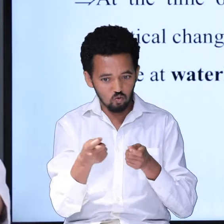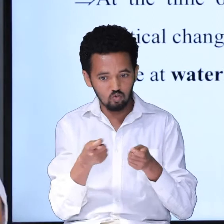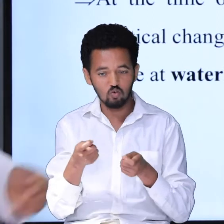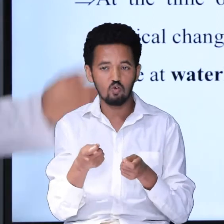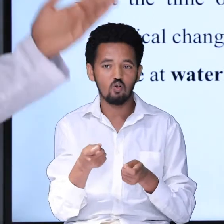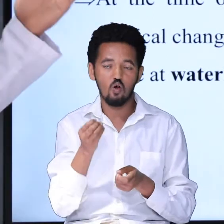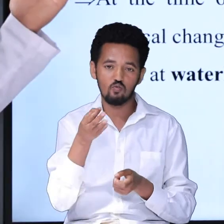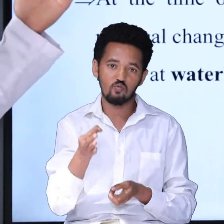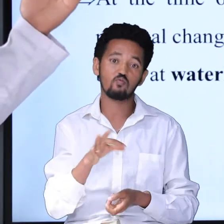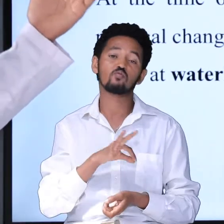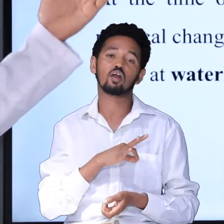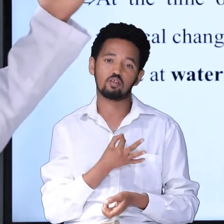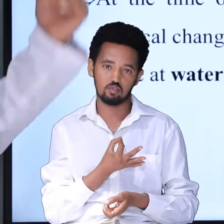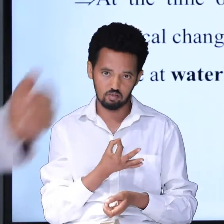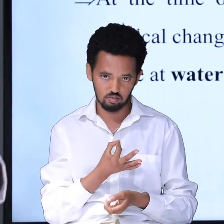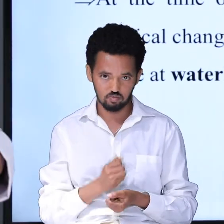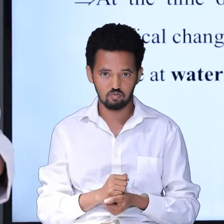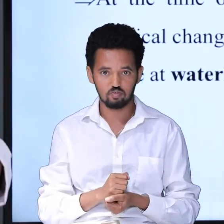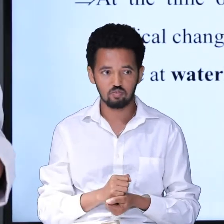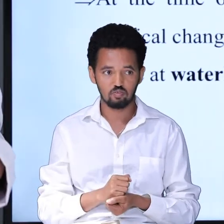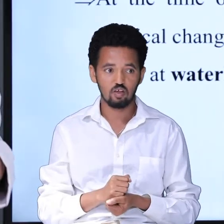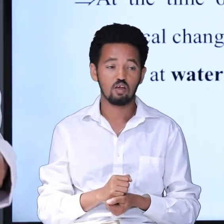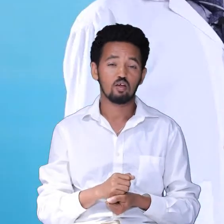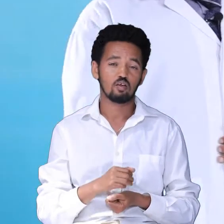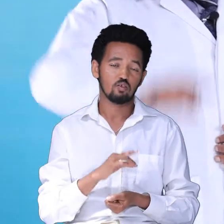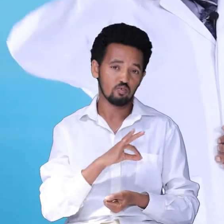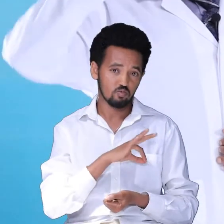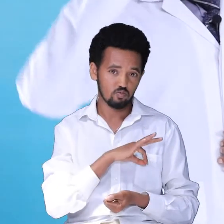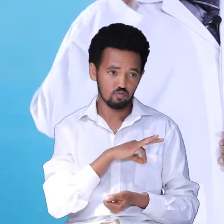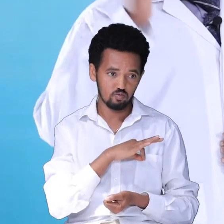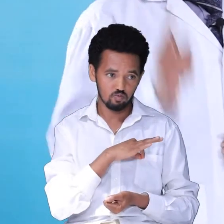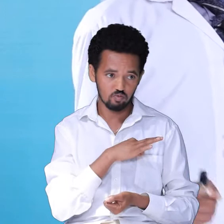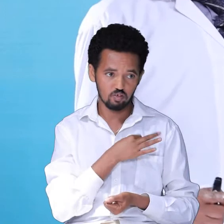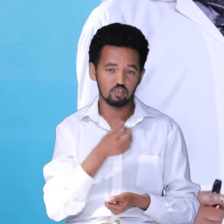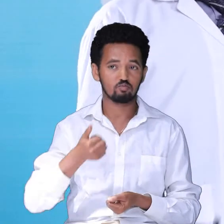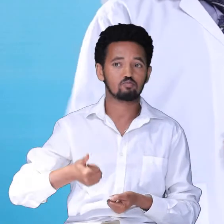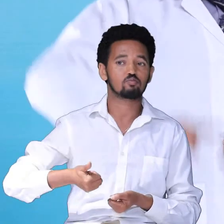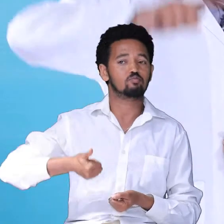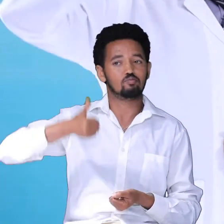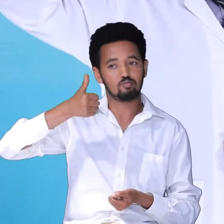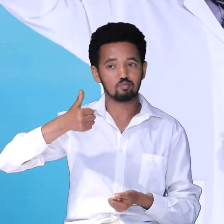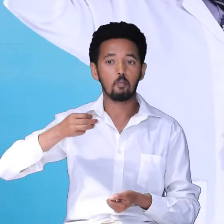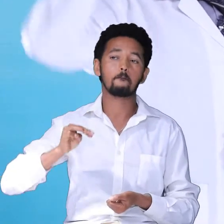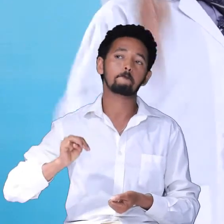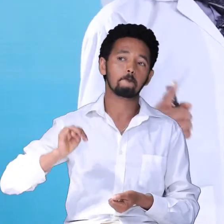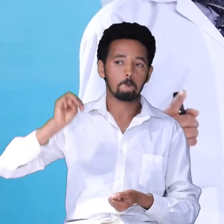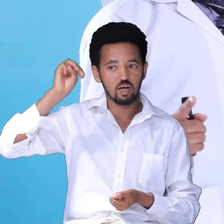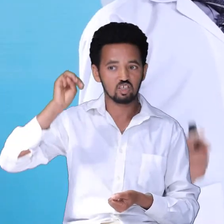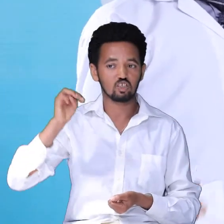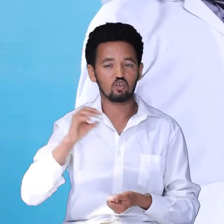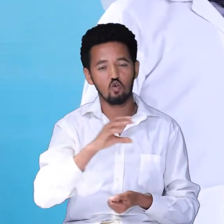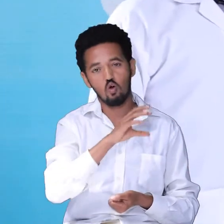France. The master of France, mind you student, he was the master of France as well as the master of